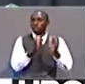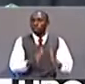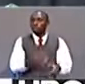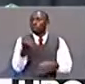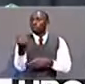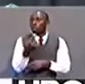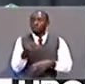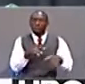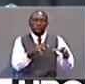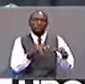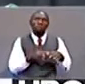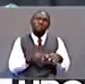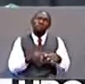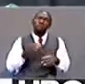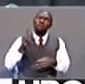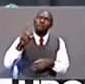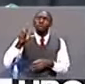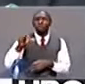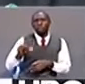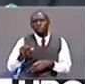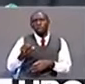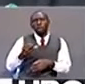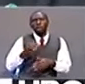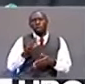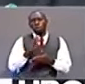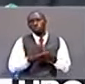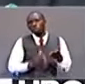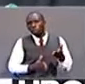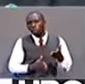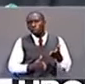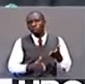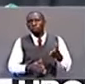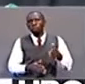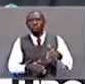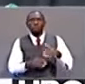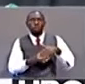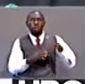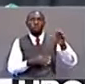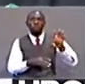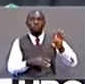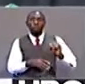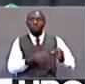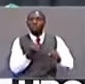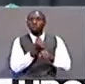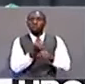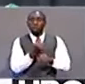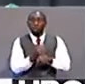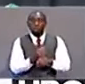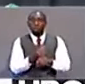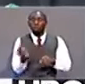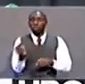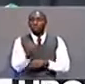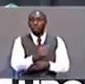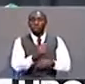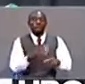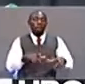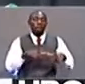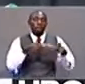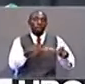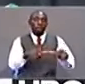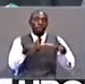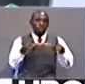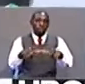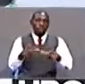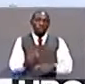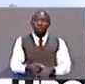for 19 out of over 30 work packages to be awarded by the licensees. However,